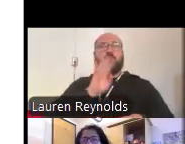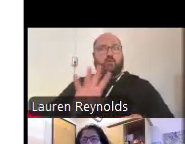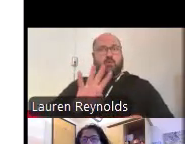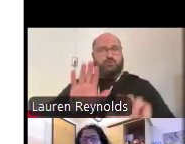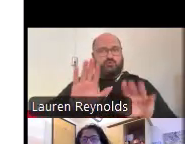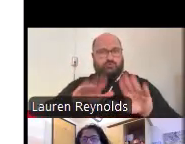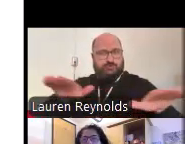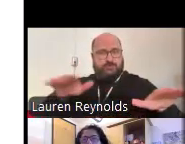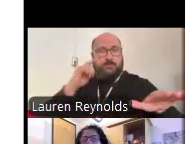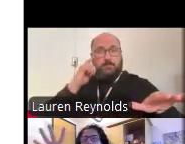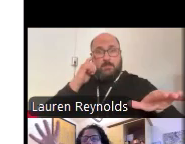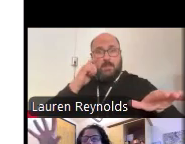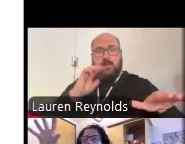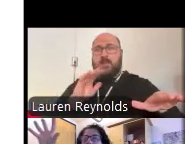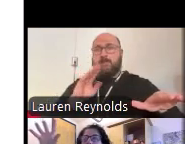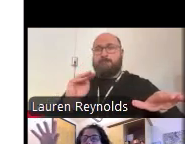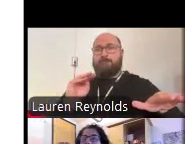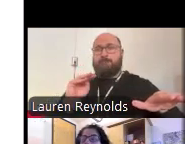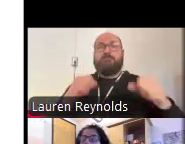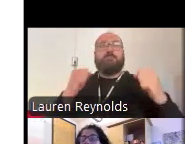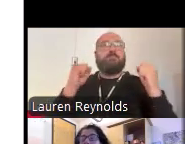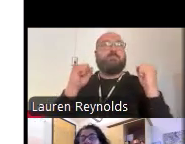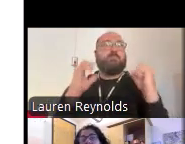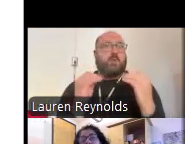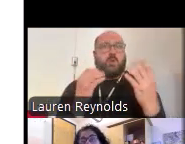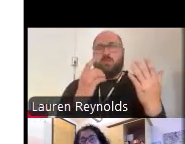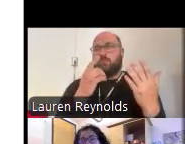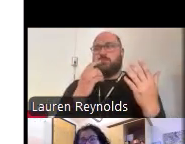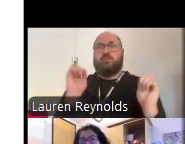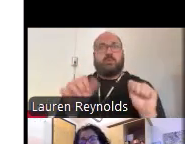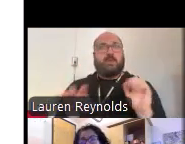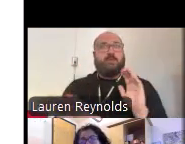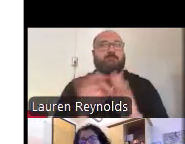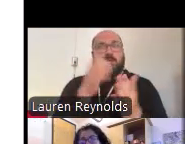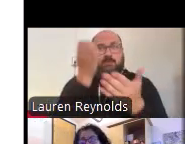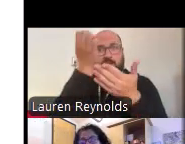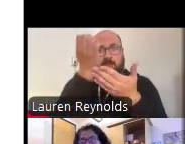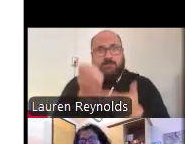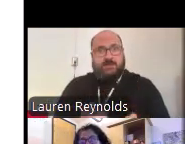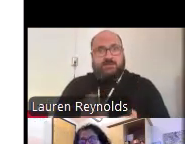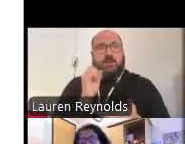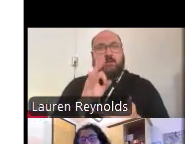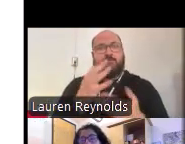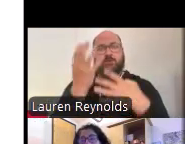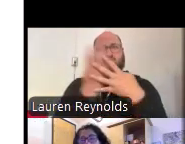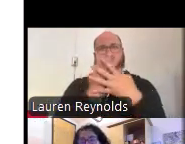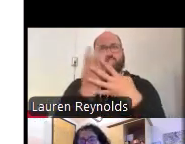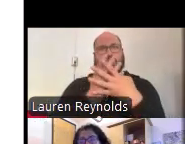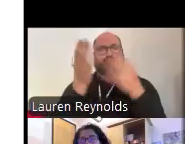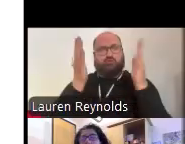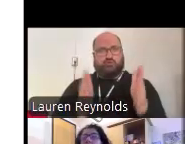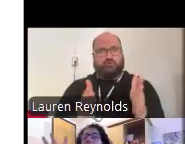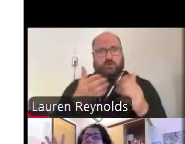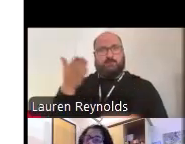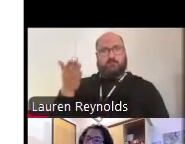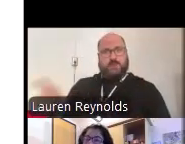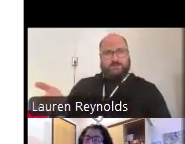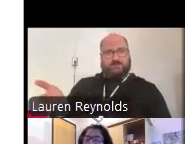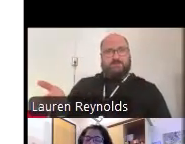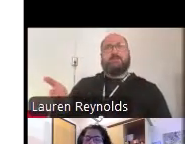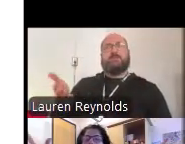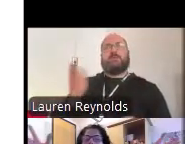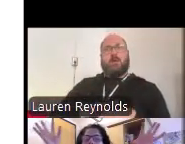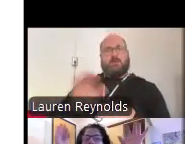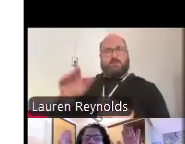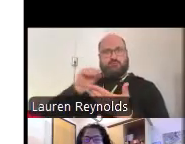children, so who we could find evidence of a screener present in their records. So